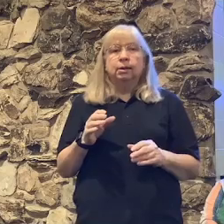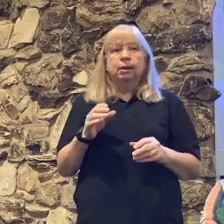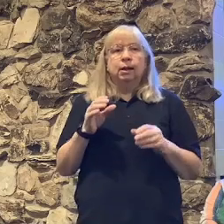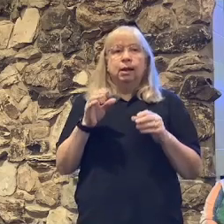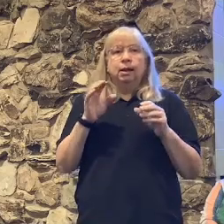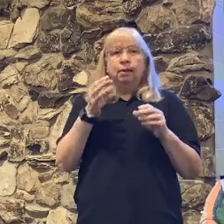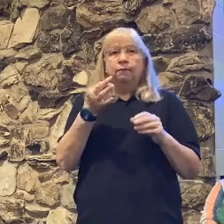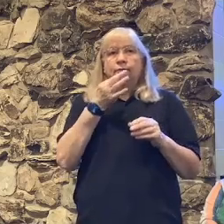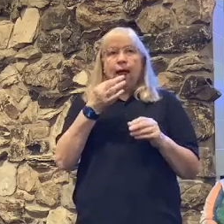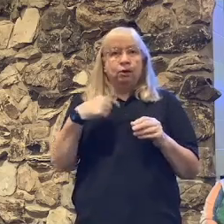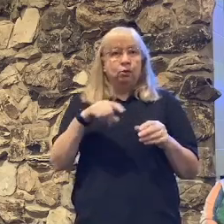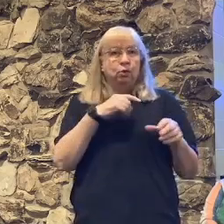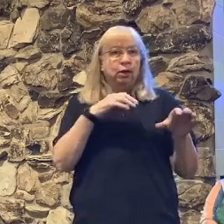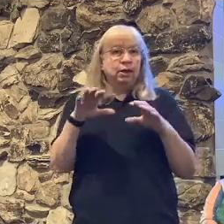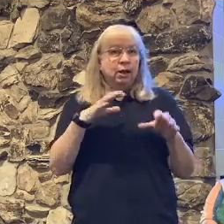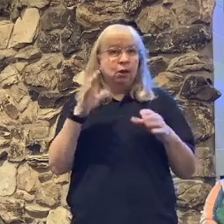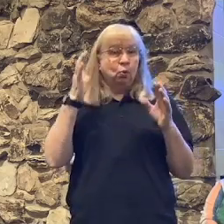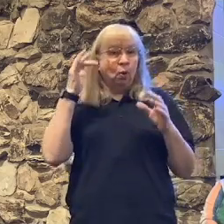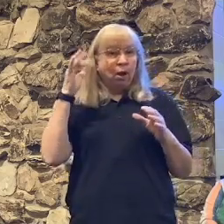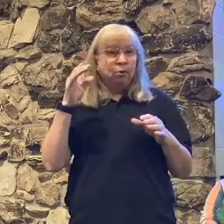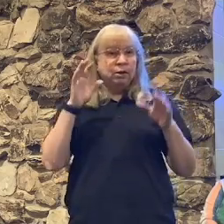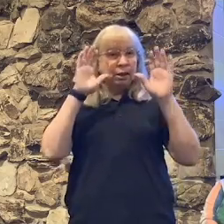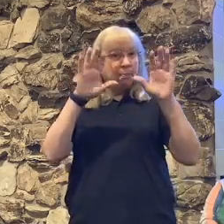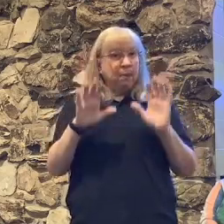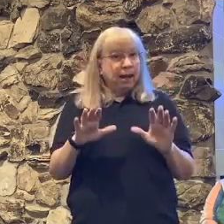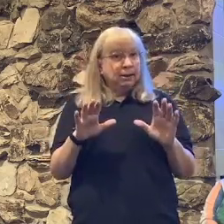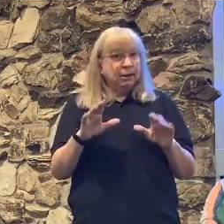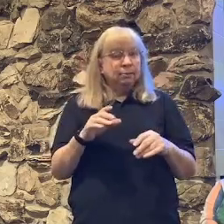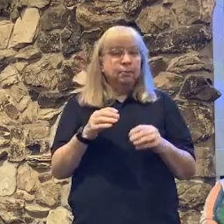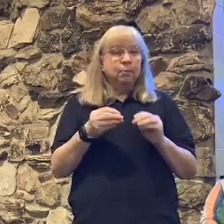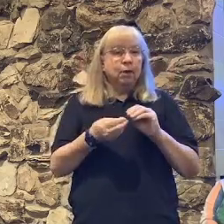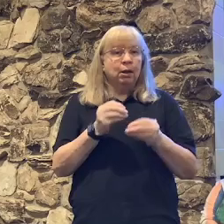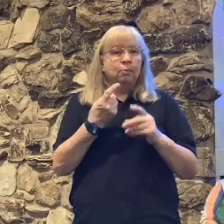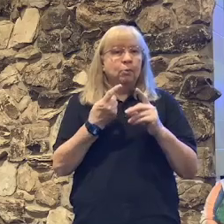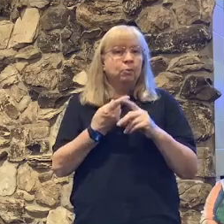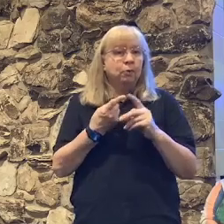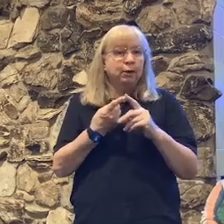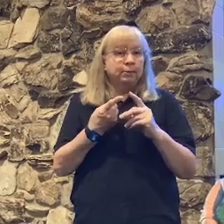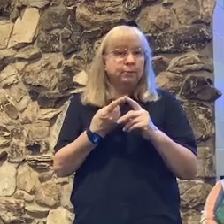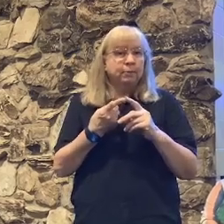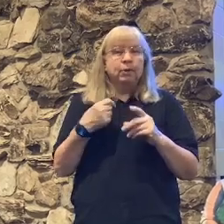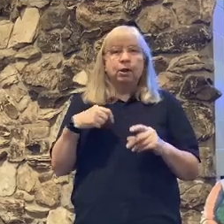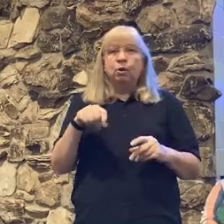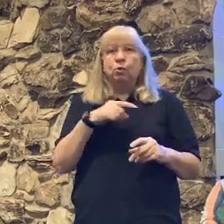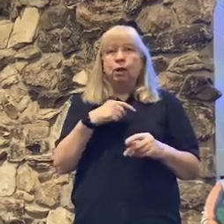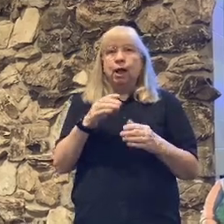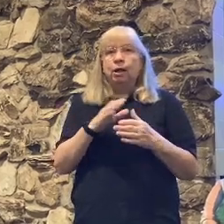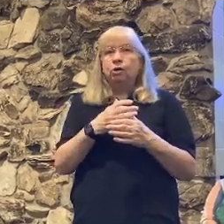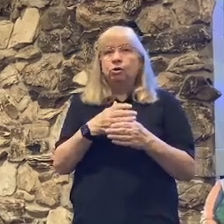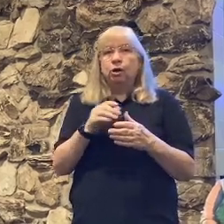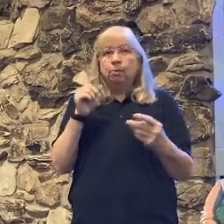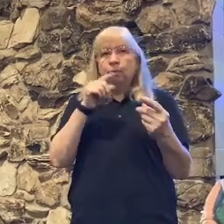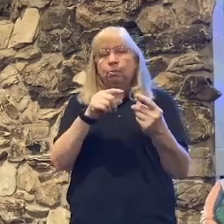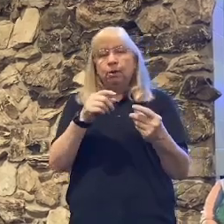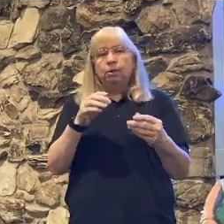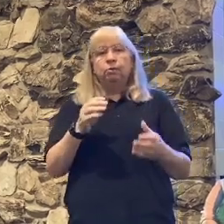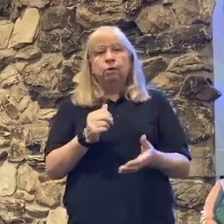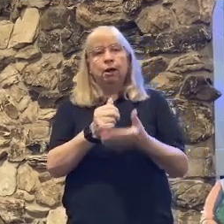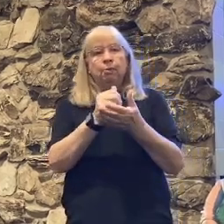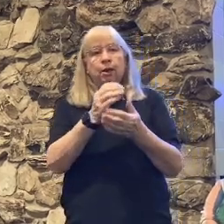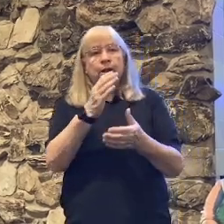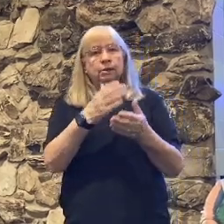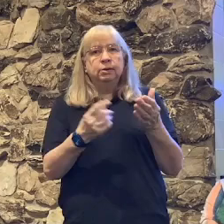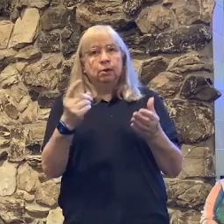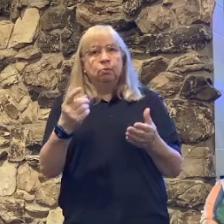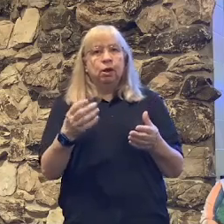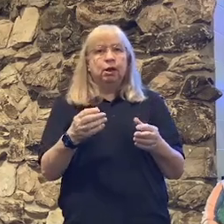did it, why was it amazing? One was that we had a shared purpose. We were helping somebody, like Julie said,